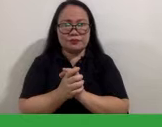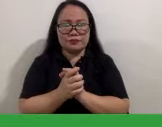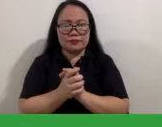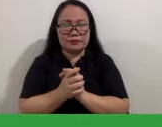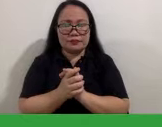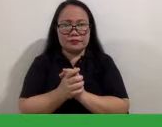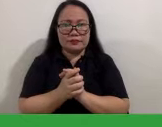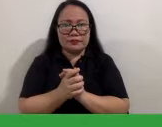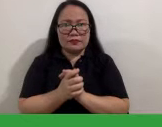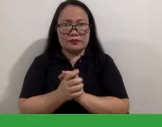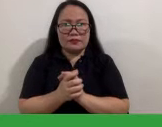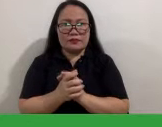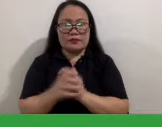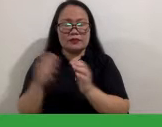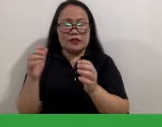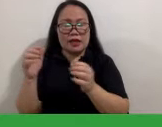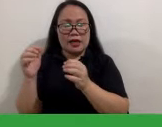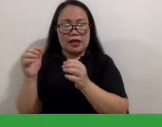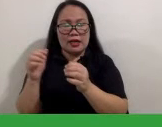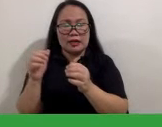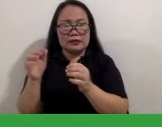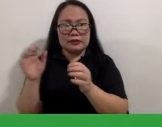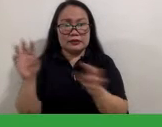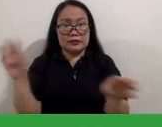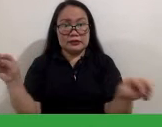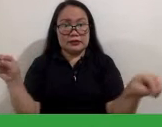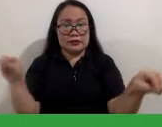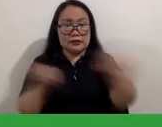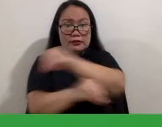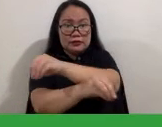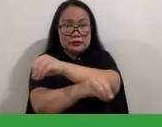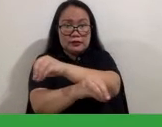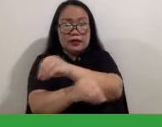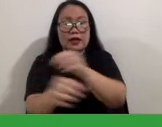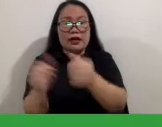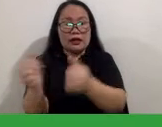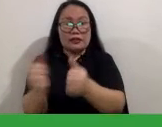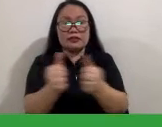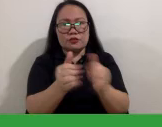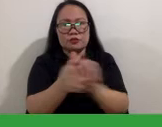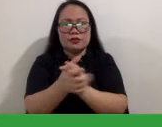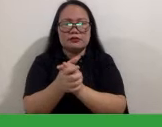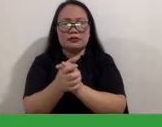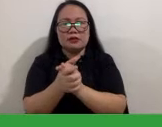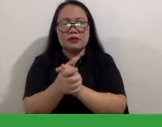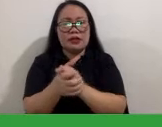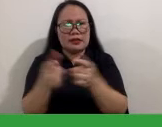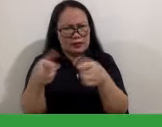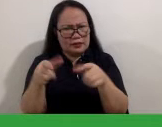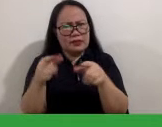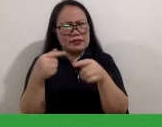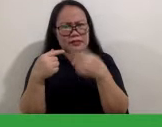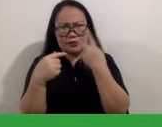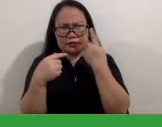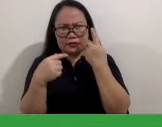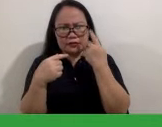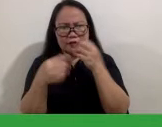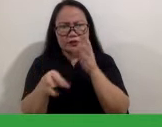yung kanyang order. Now, let's see if commutative property is true